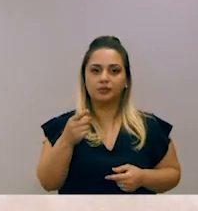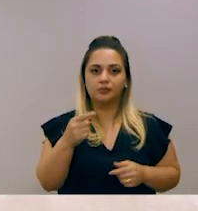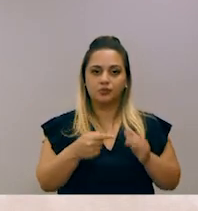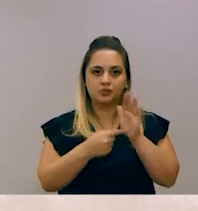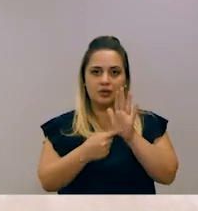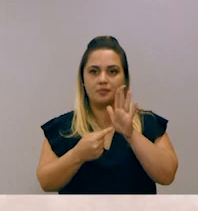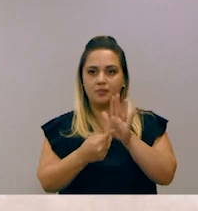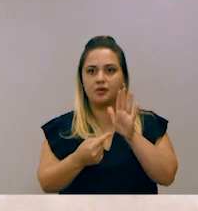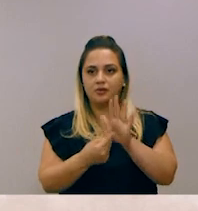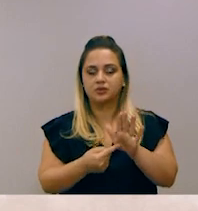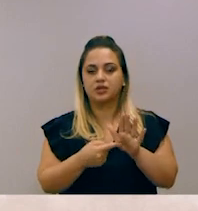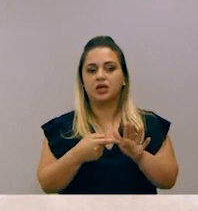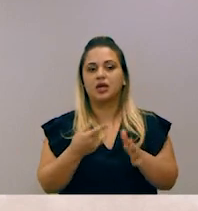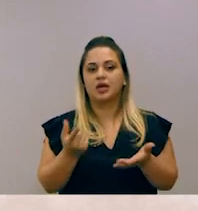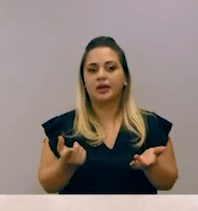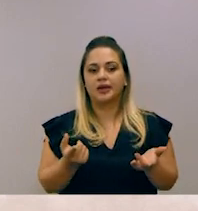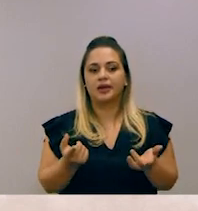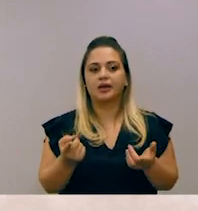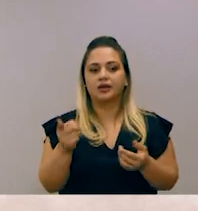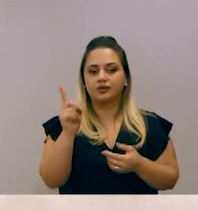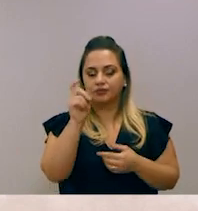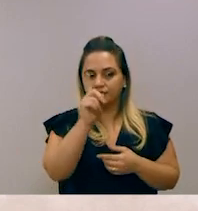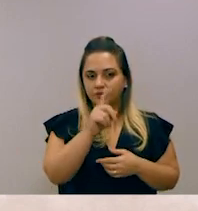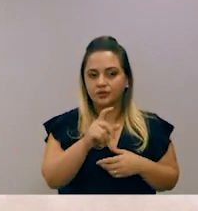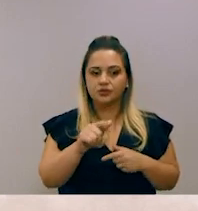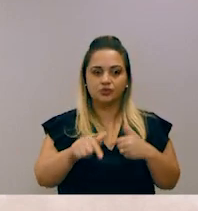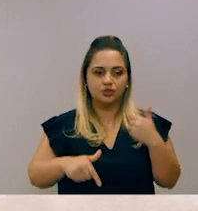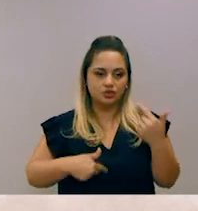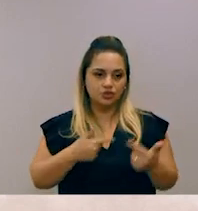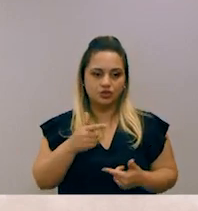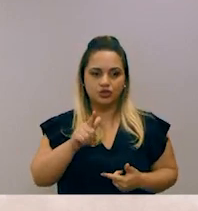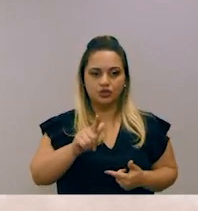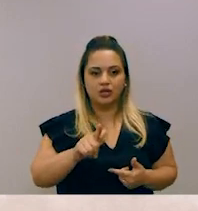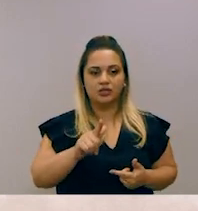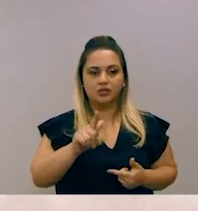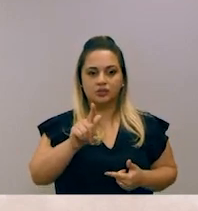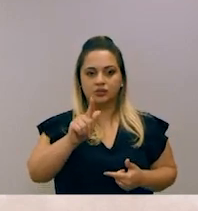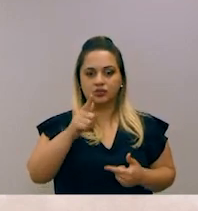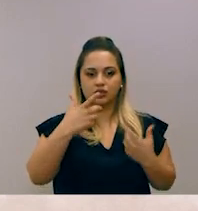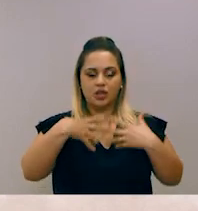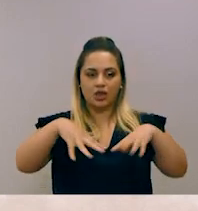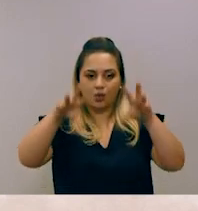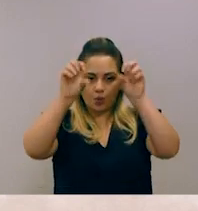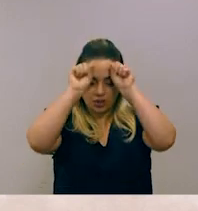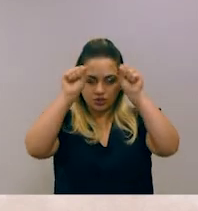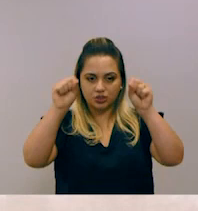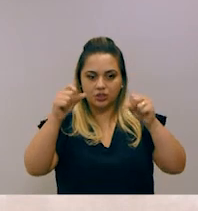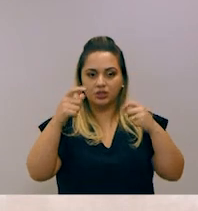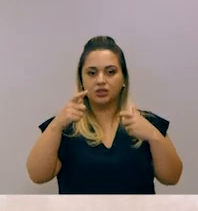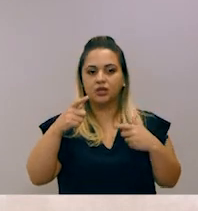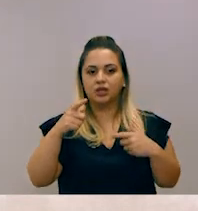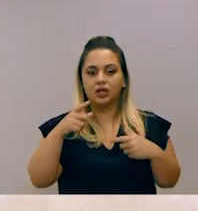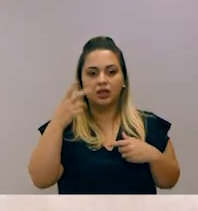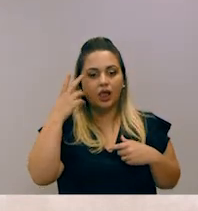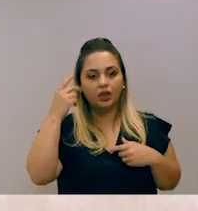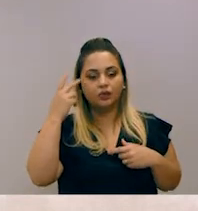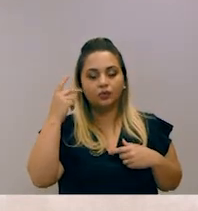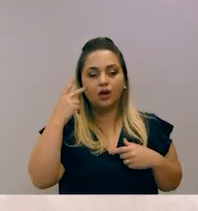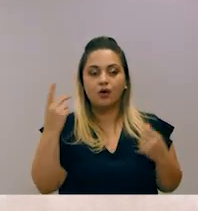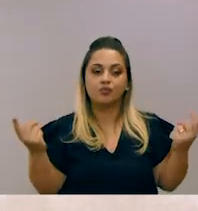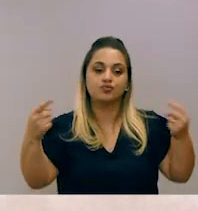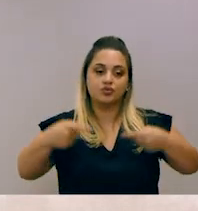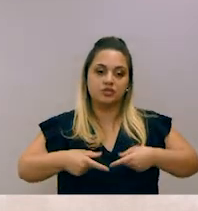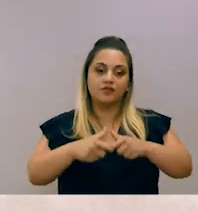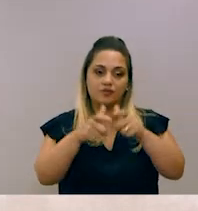models based on these section samples. And we're going to generate natural language. And from my perspective, this is the